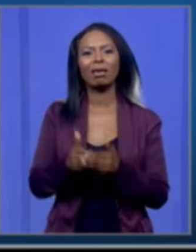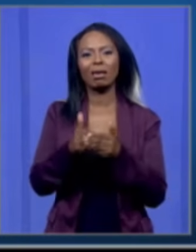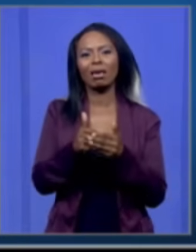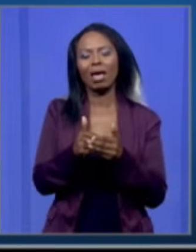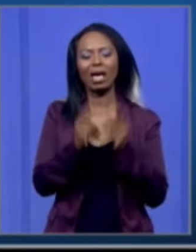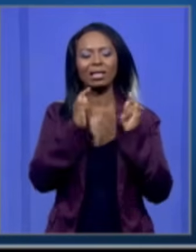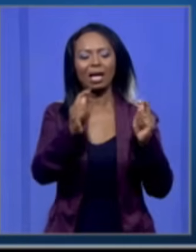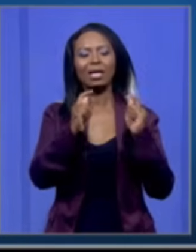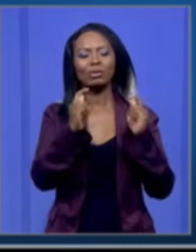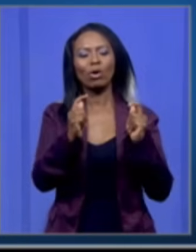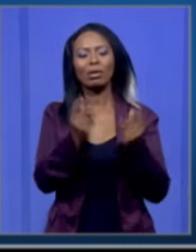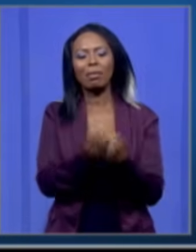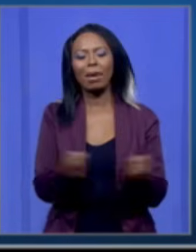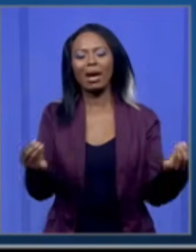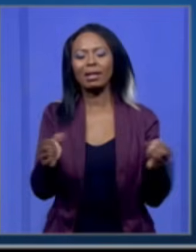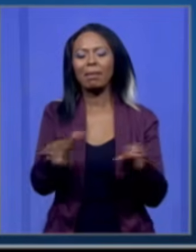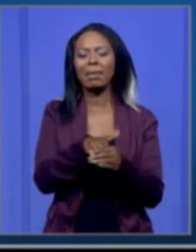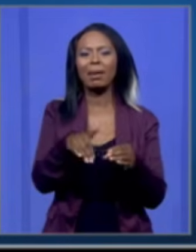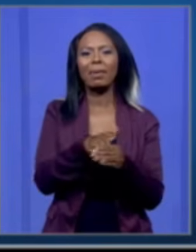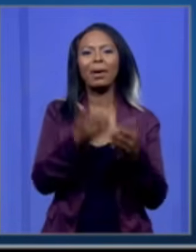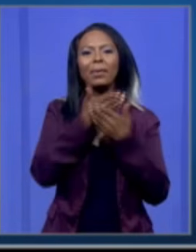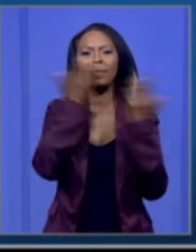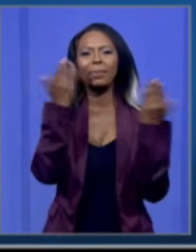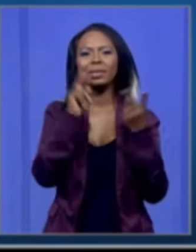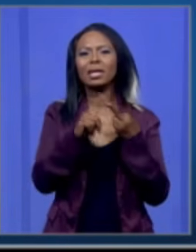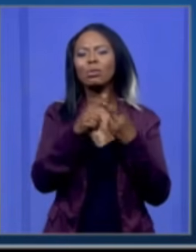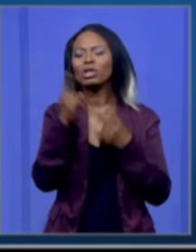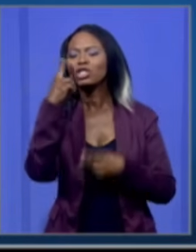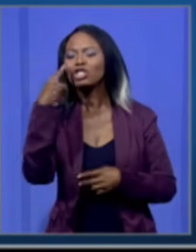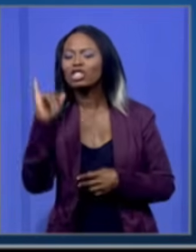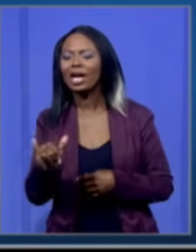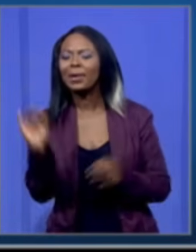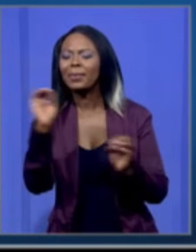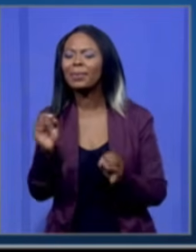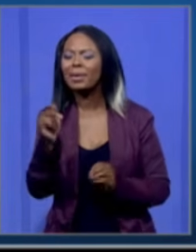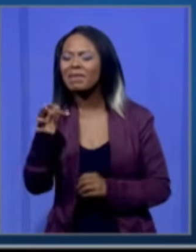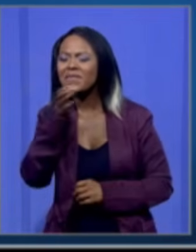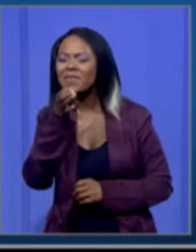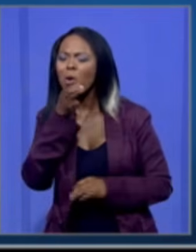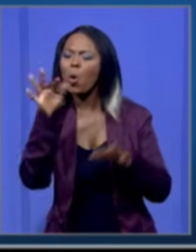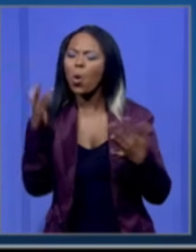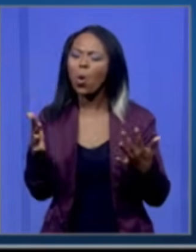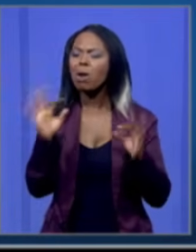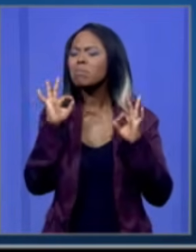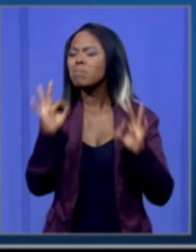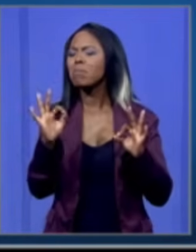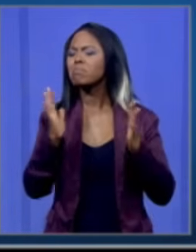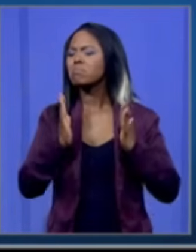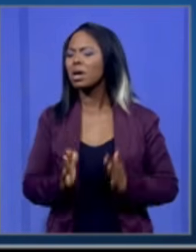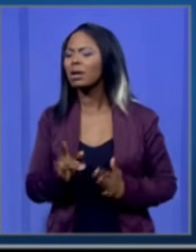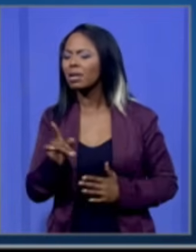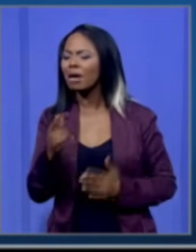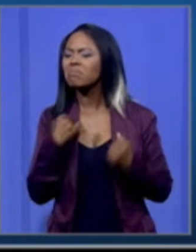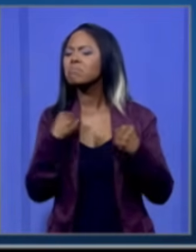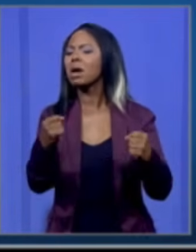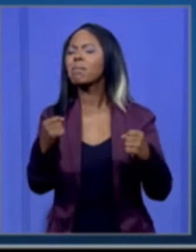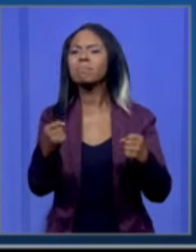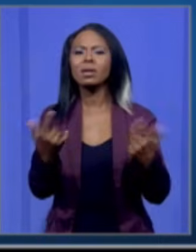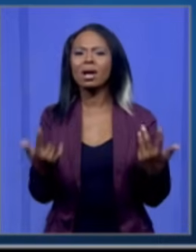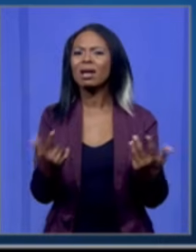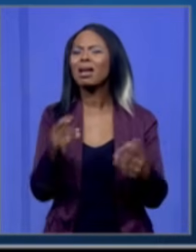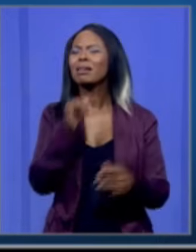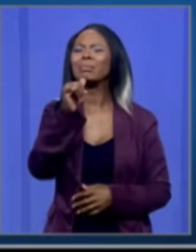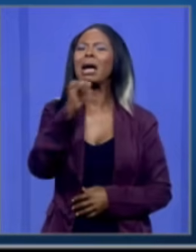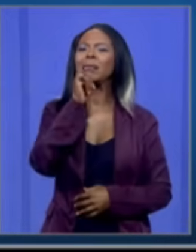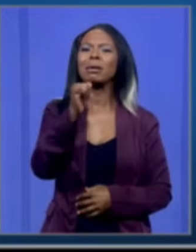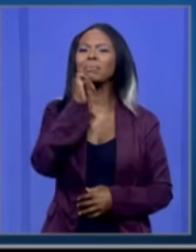rwala bana le gore mootledi ga se motho wa madila goba o seemong se se botse sa go otlela gape le